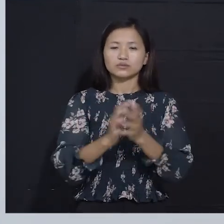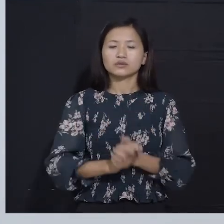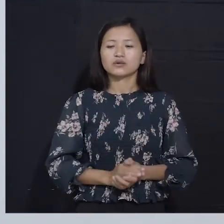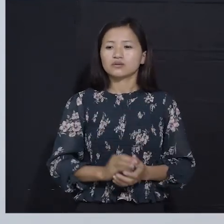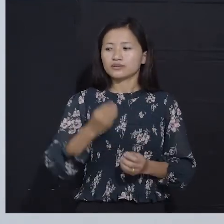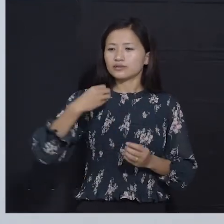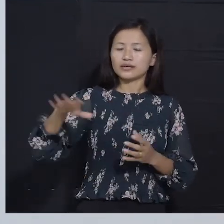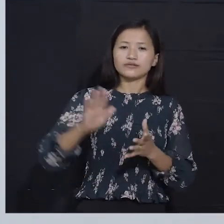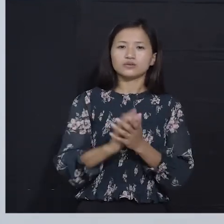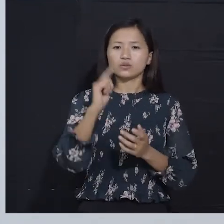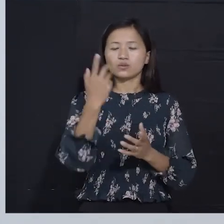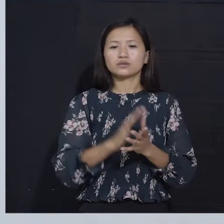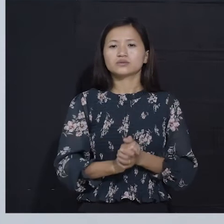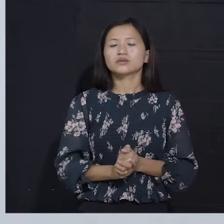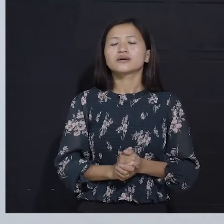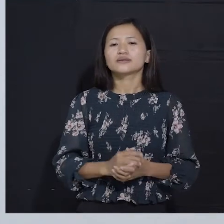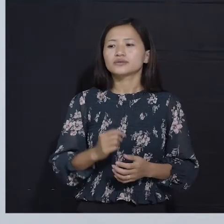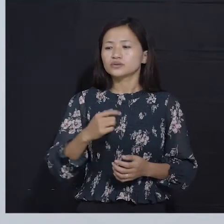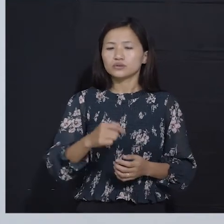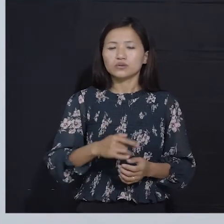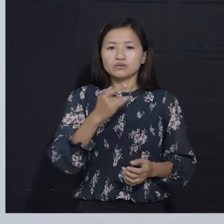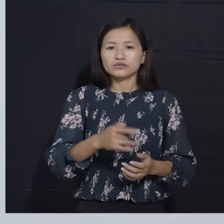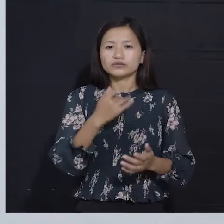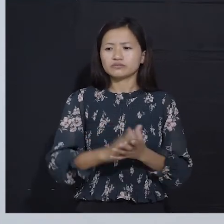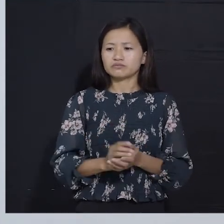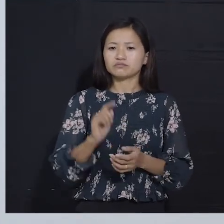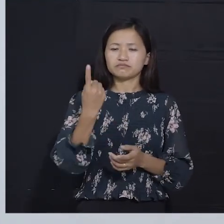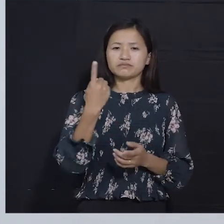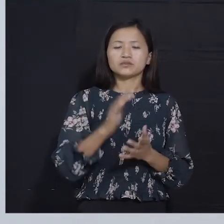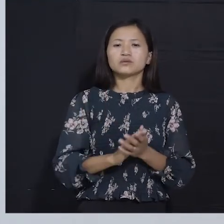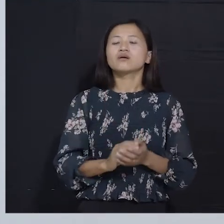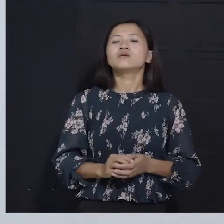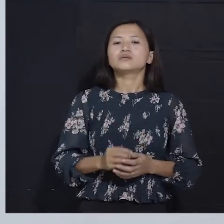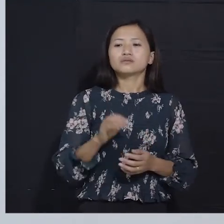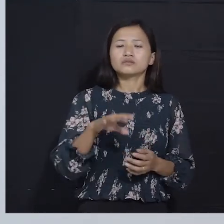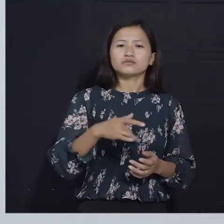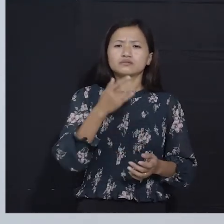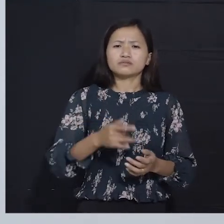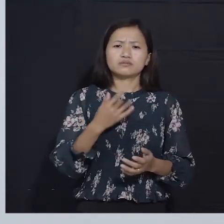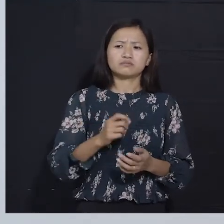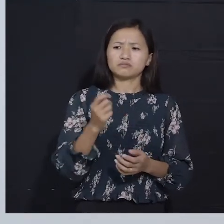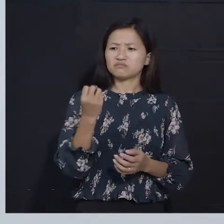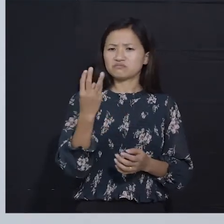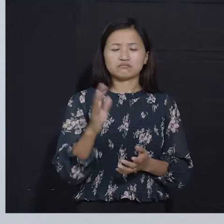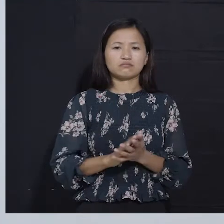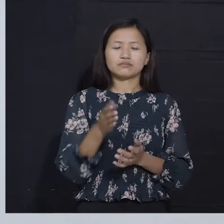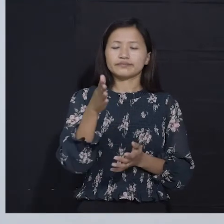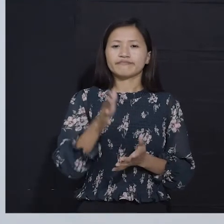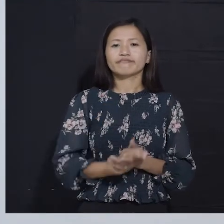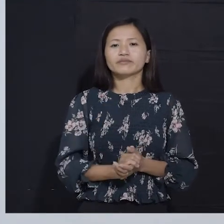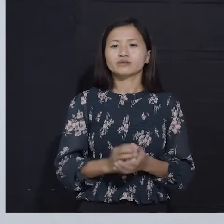lonely, you feel left out, you feel uncounted, and that's where you don't even want to continue doing the other works too. And